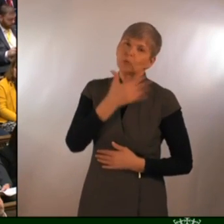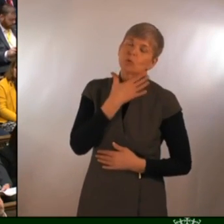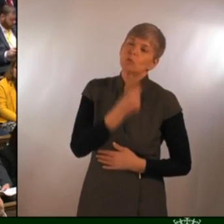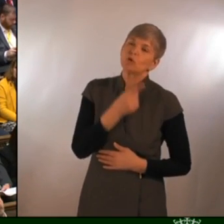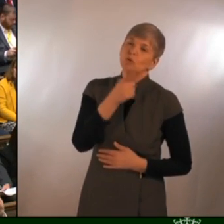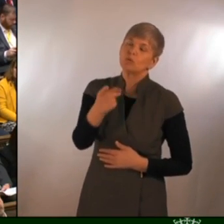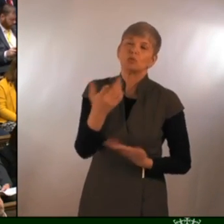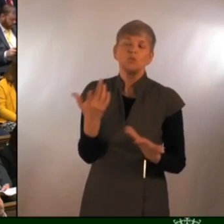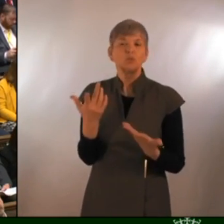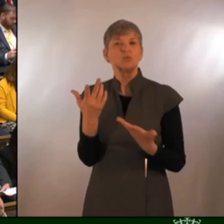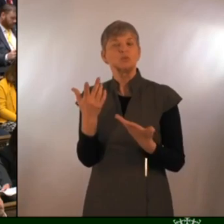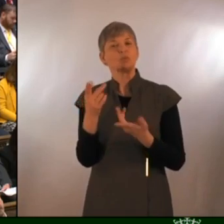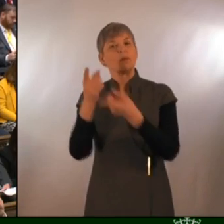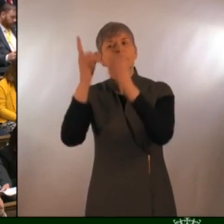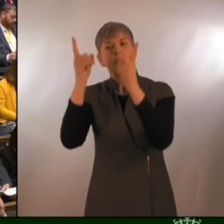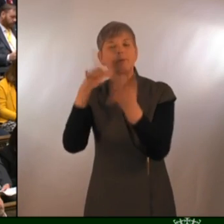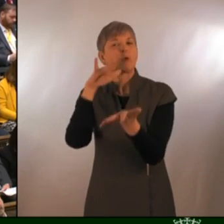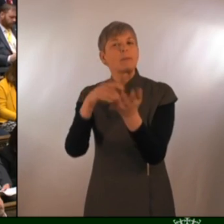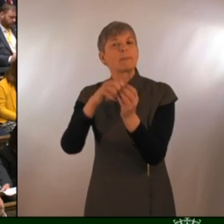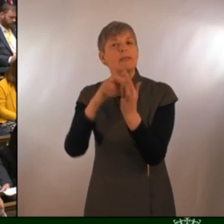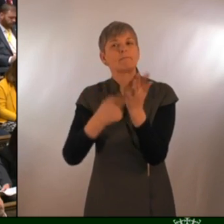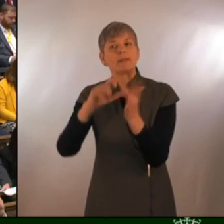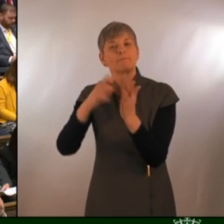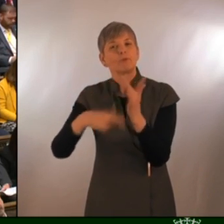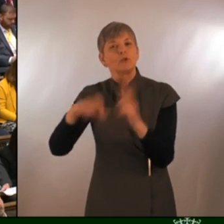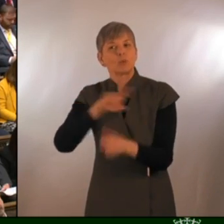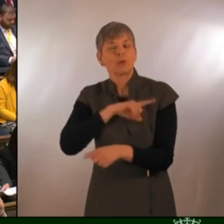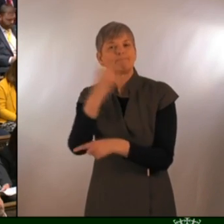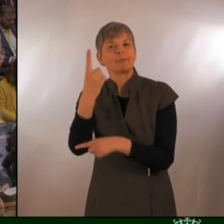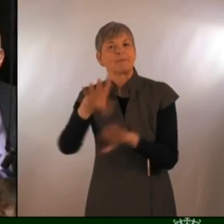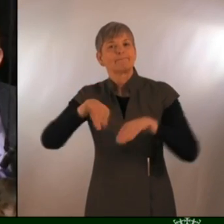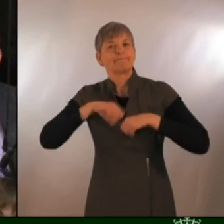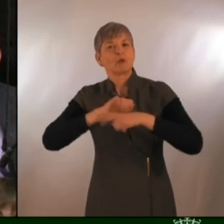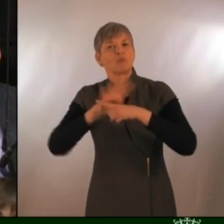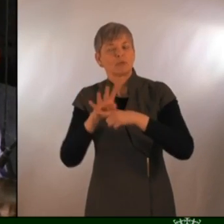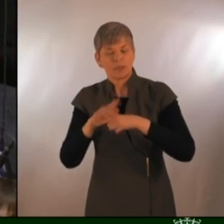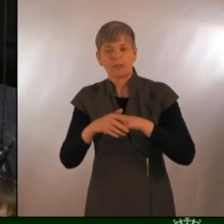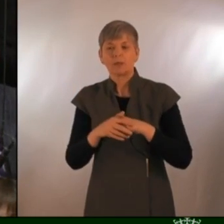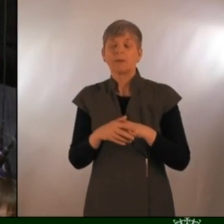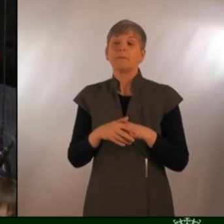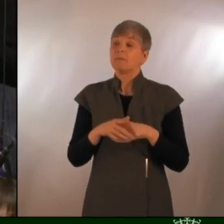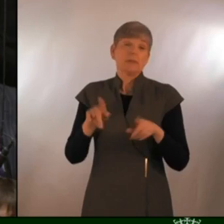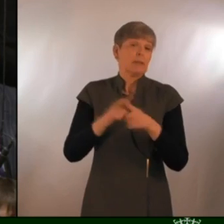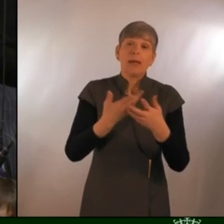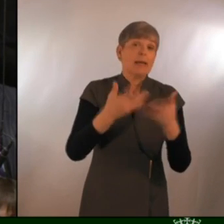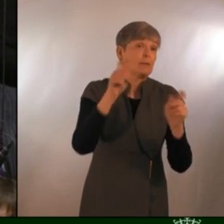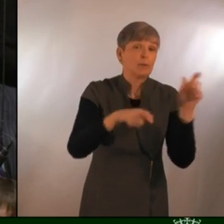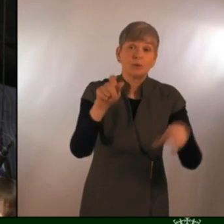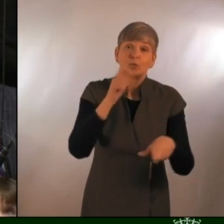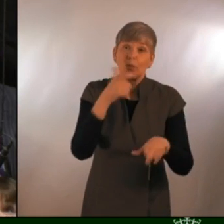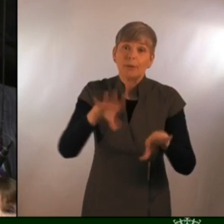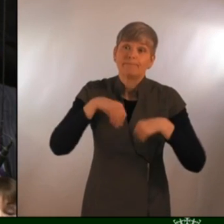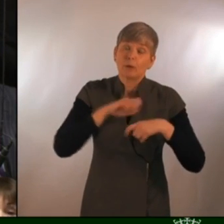on coronavirus, can I welcome the fact the government is listening to experts? But, Mr. Speaker,